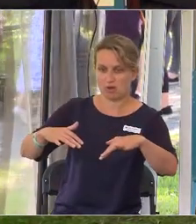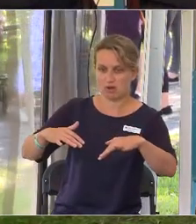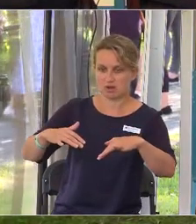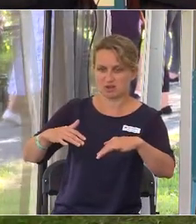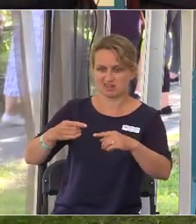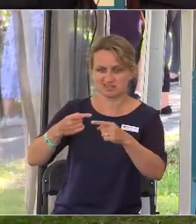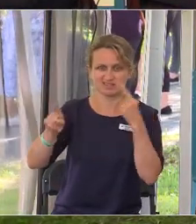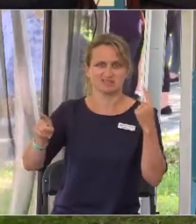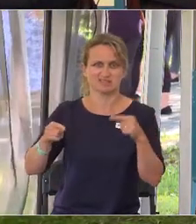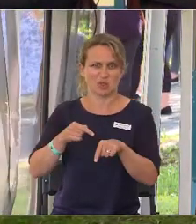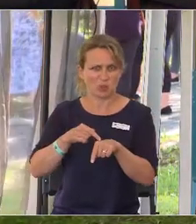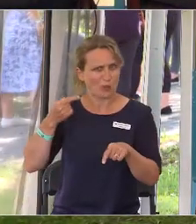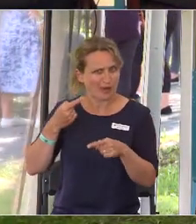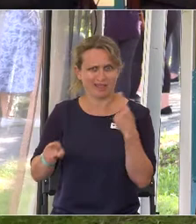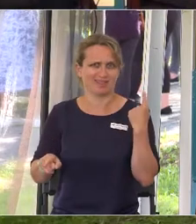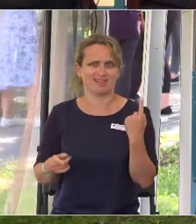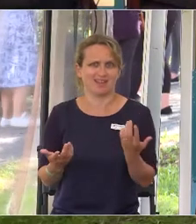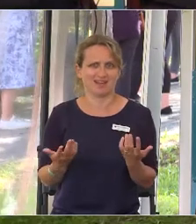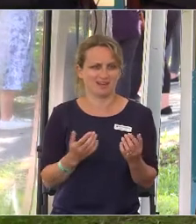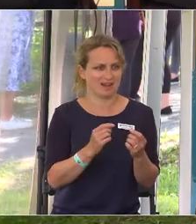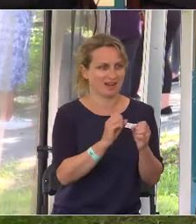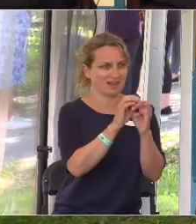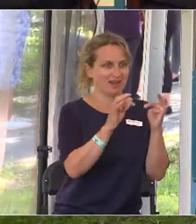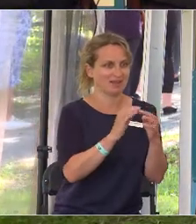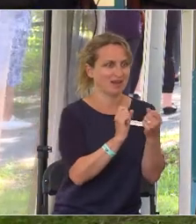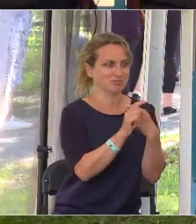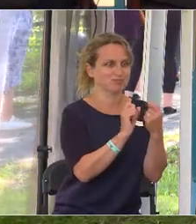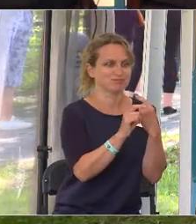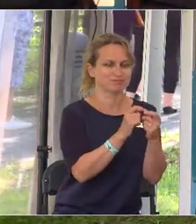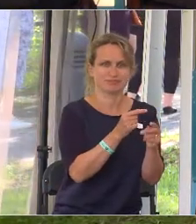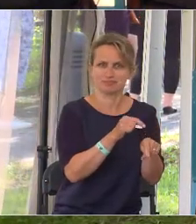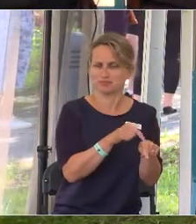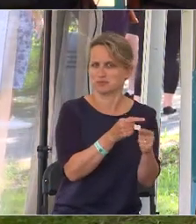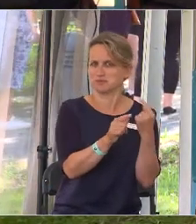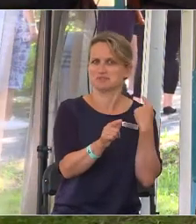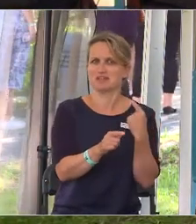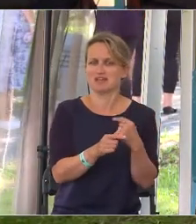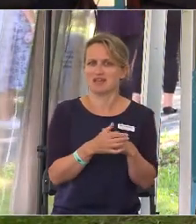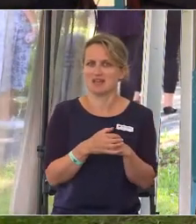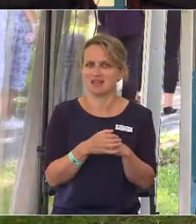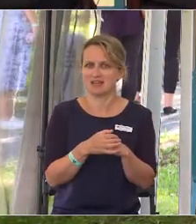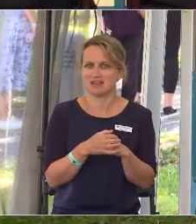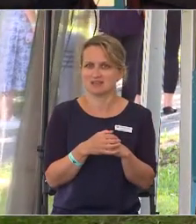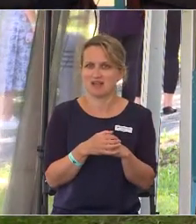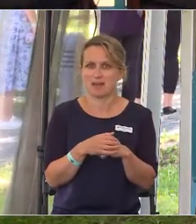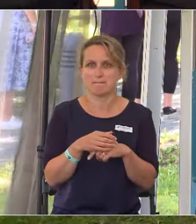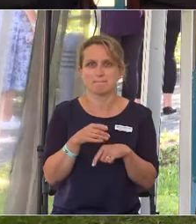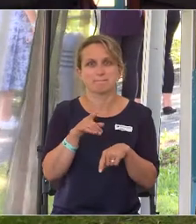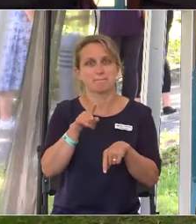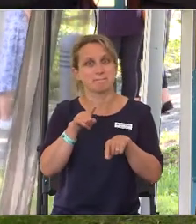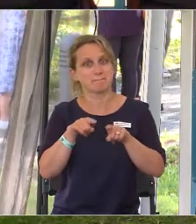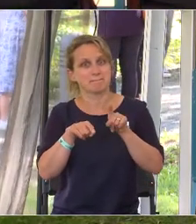different, it feels different. And, you know, we often rather we prefer to communicate